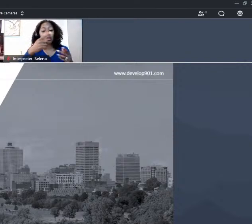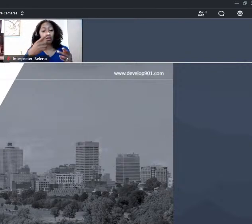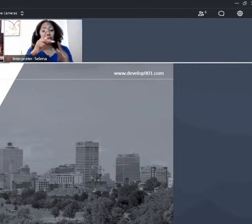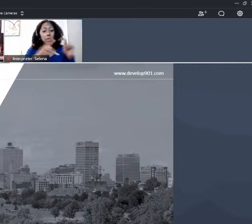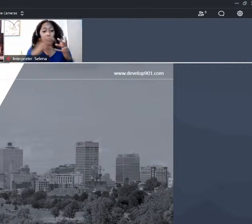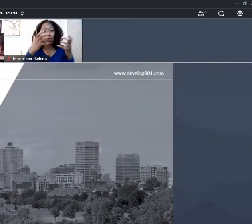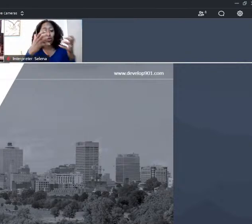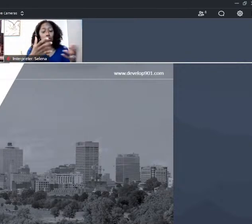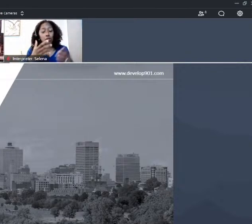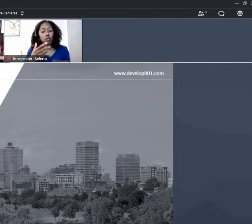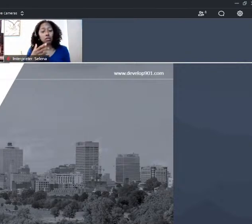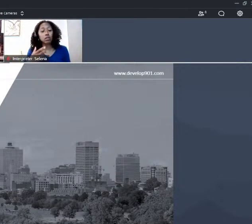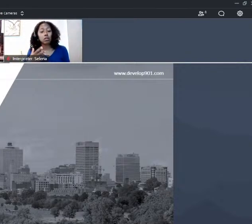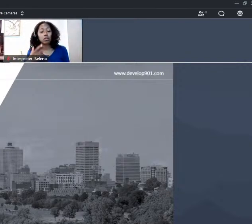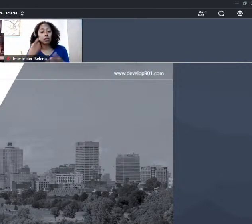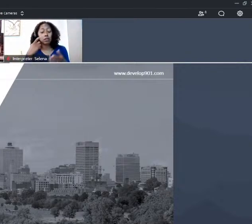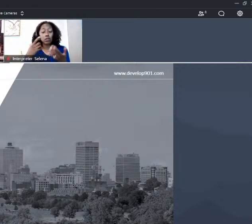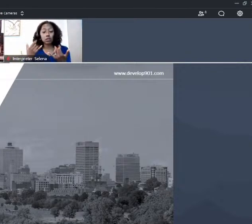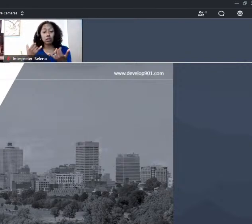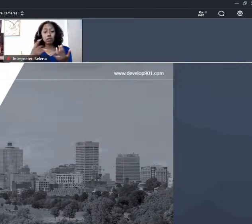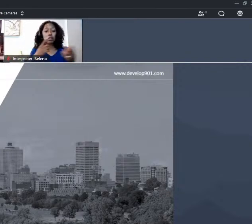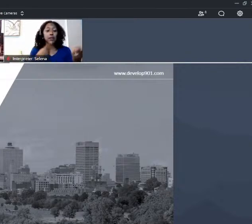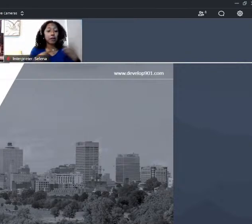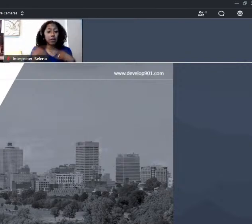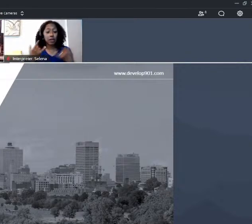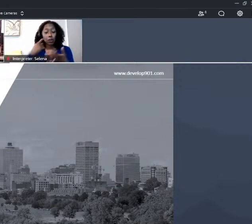recognize Councilman Canale. You're recognized.